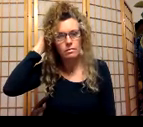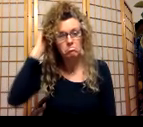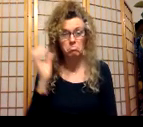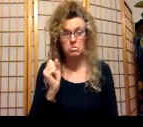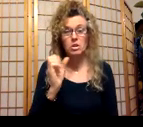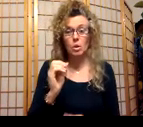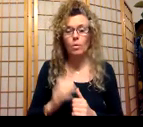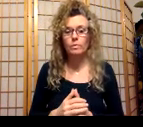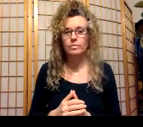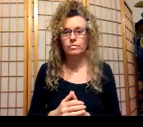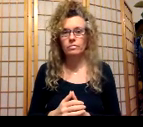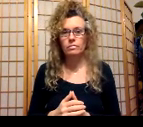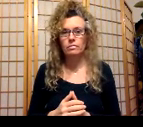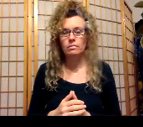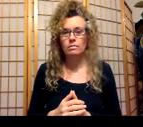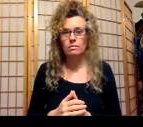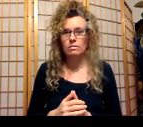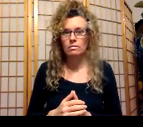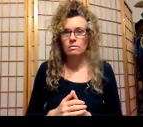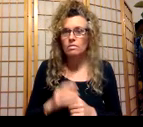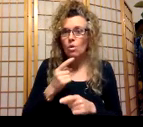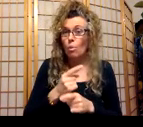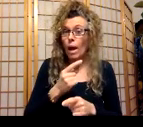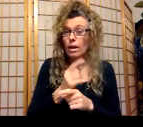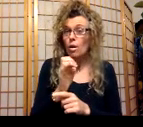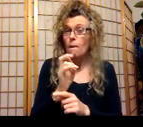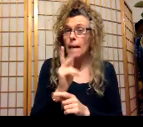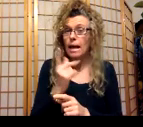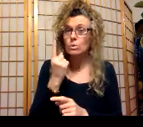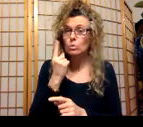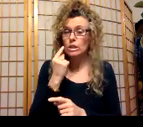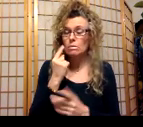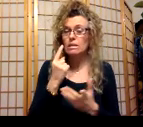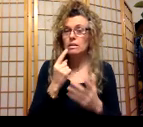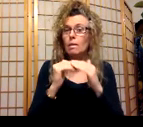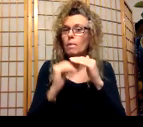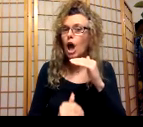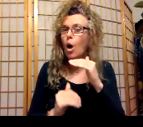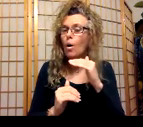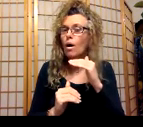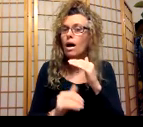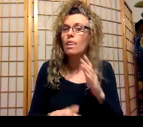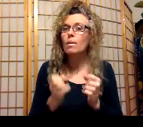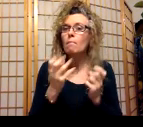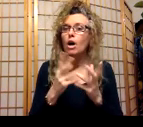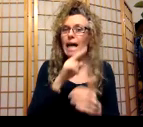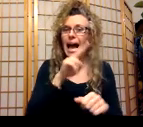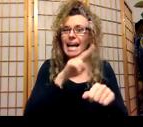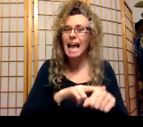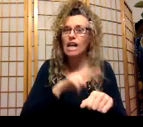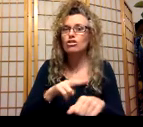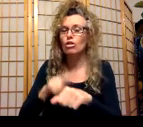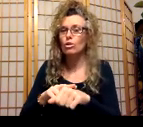So, to pick up from the regular banks we just mentioned, under them we find the multinationals, and then below we find